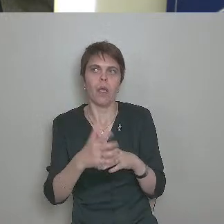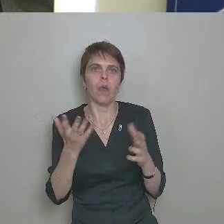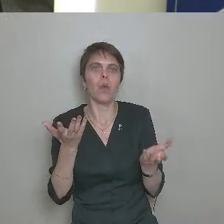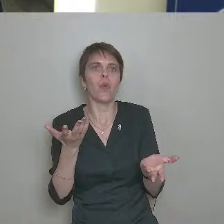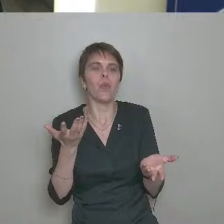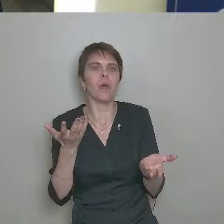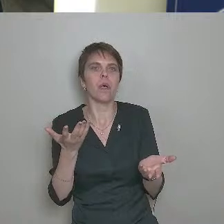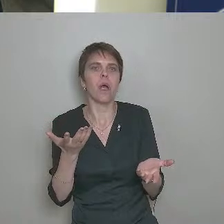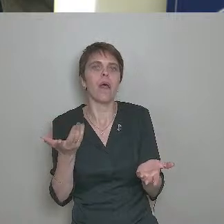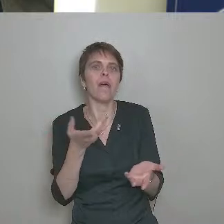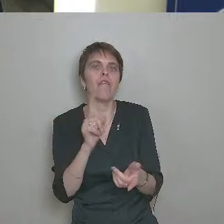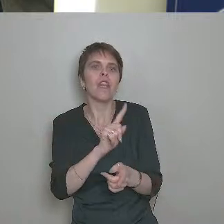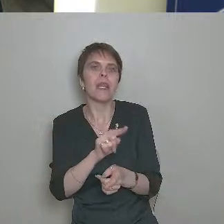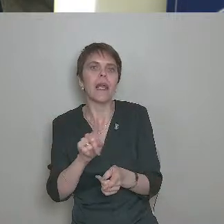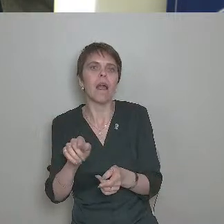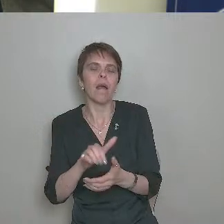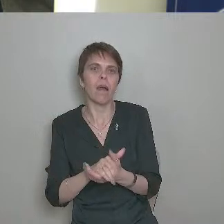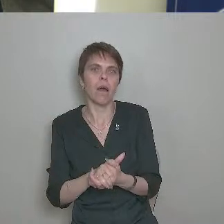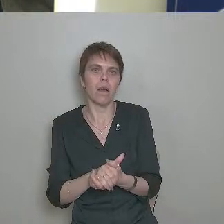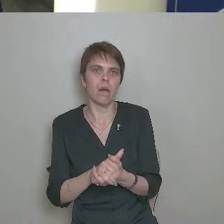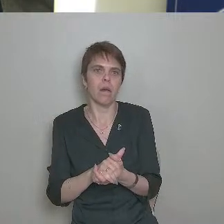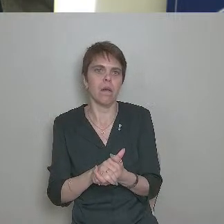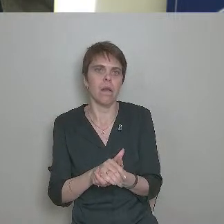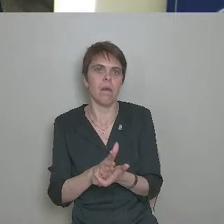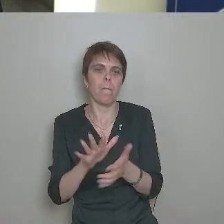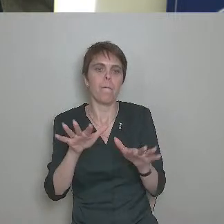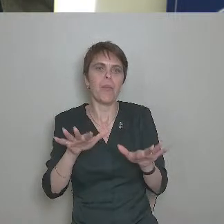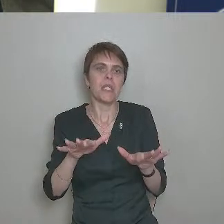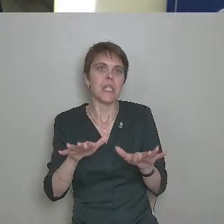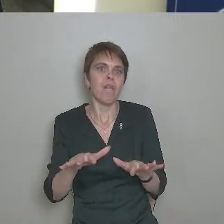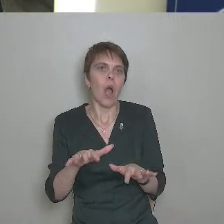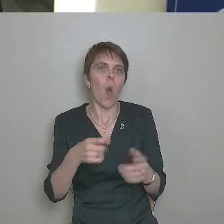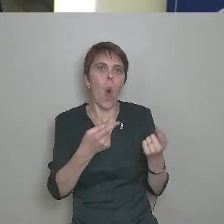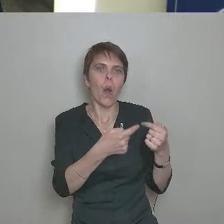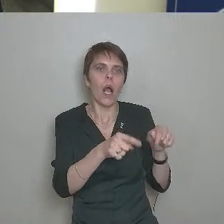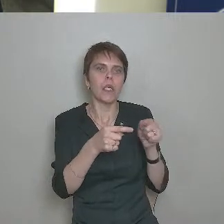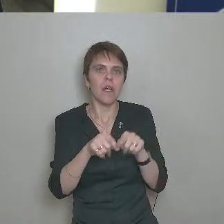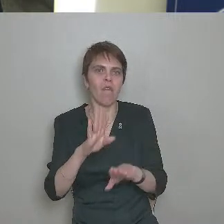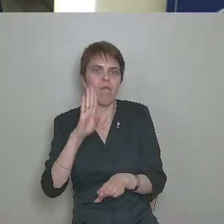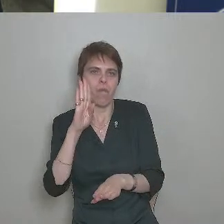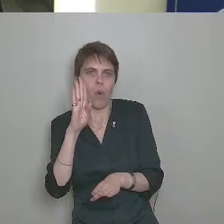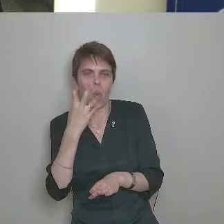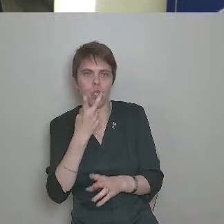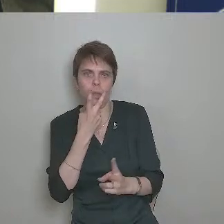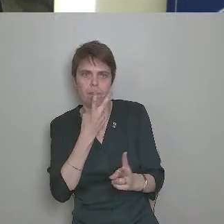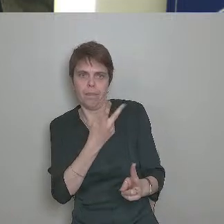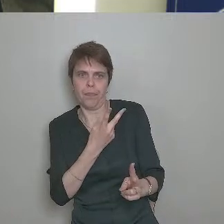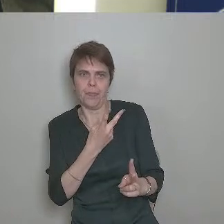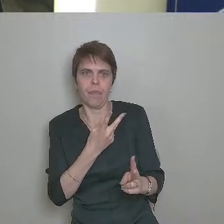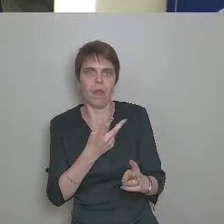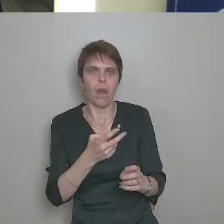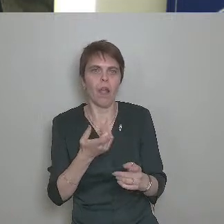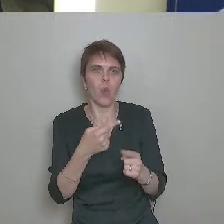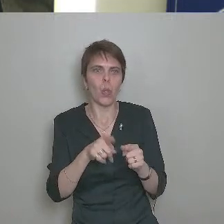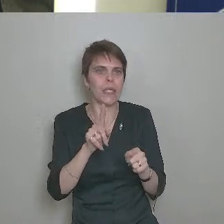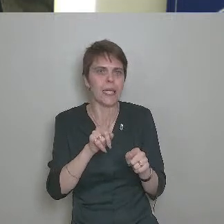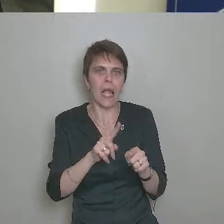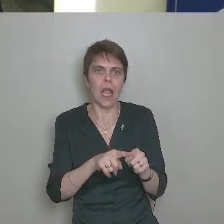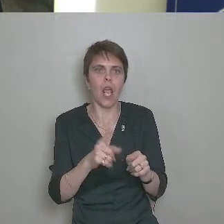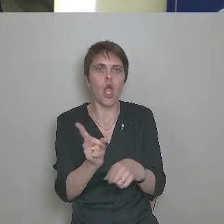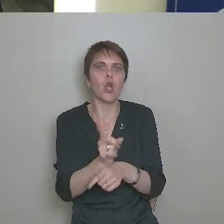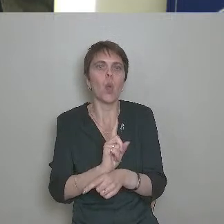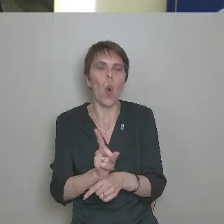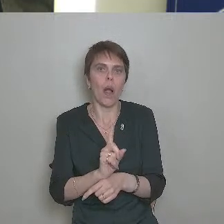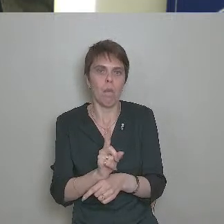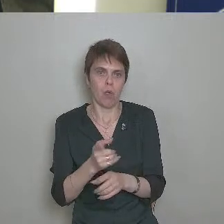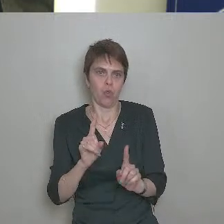Some local organizations are really hostile to